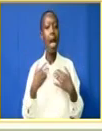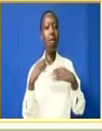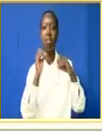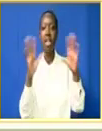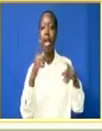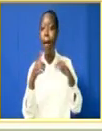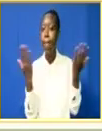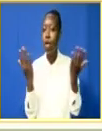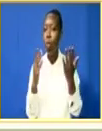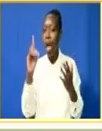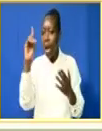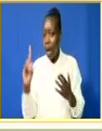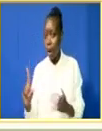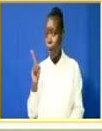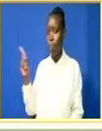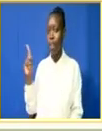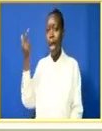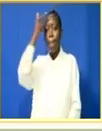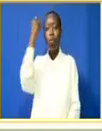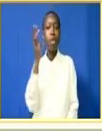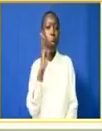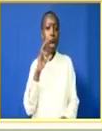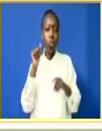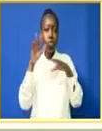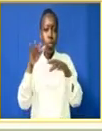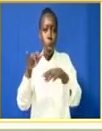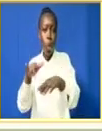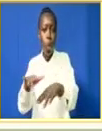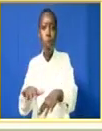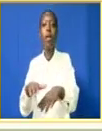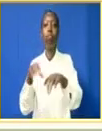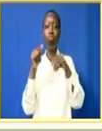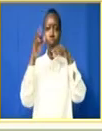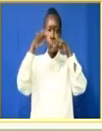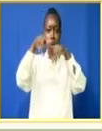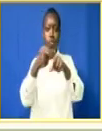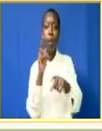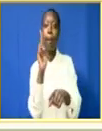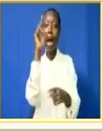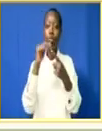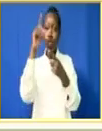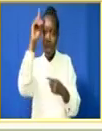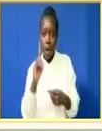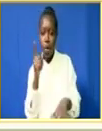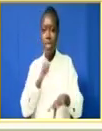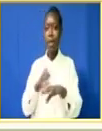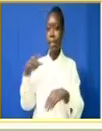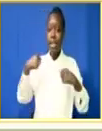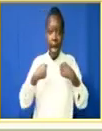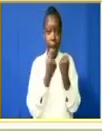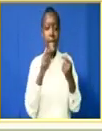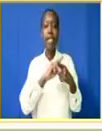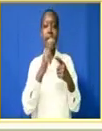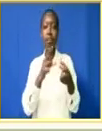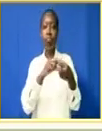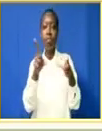down here. Yes. Because the water is flowing downwards. Down. Yes. And once these three things happen, mm-hmm. the detachment, the